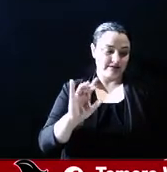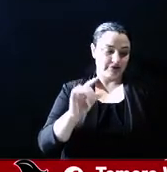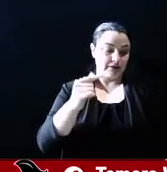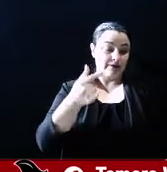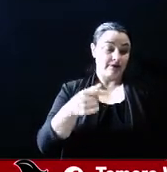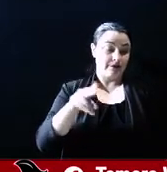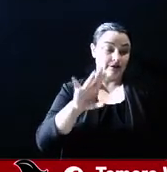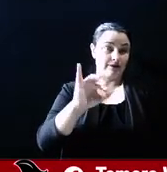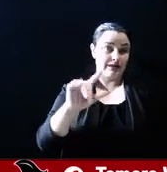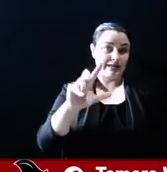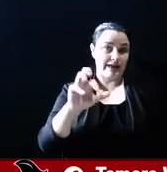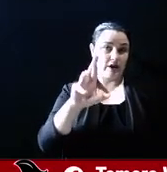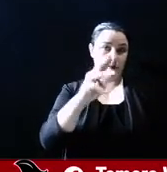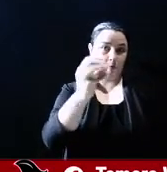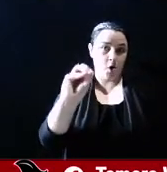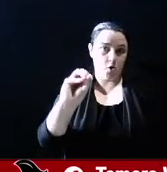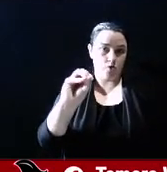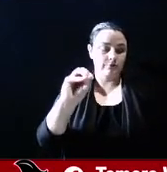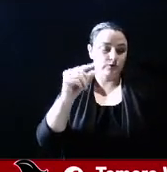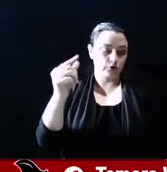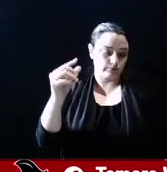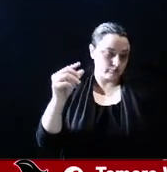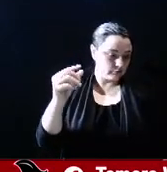Guillermo Serrano Jr.